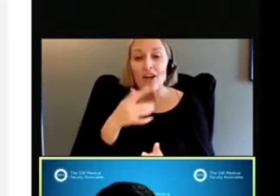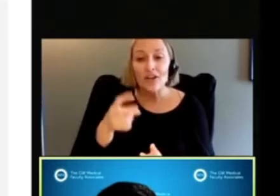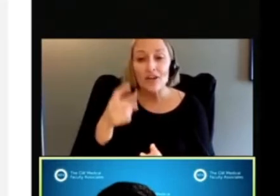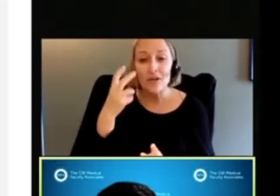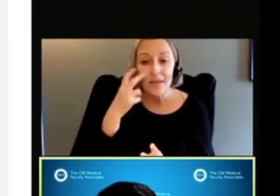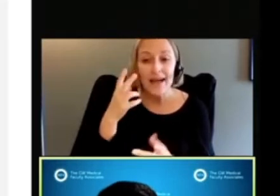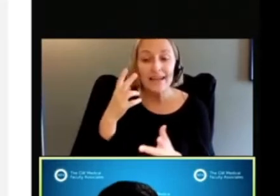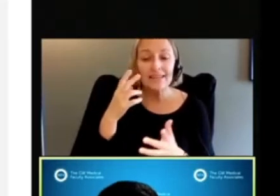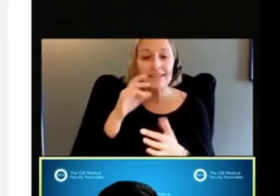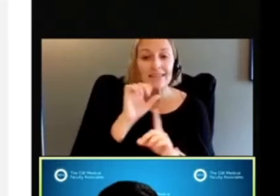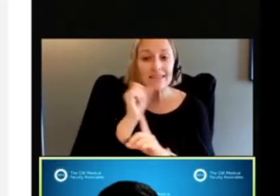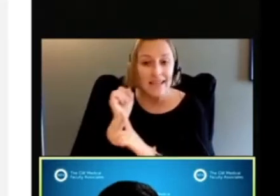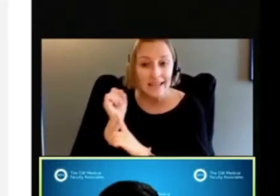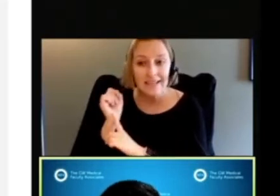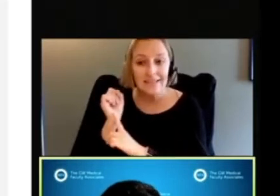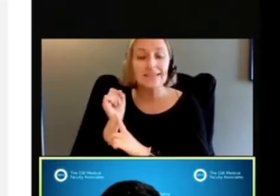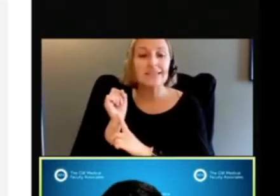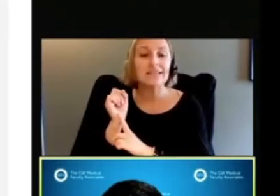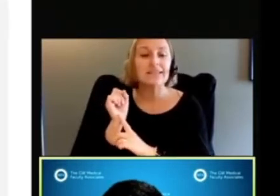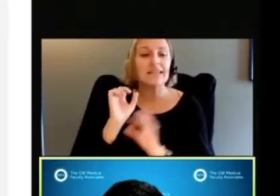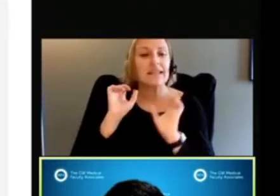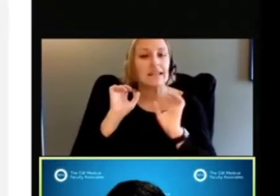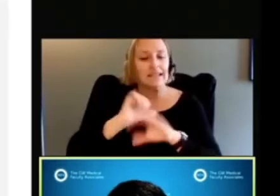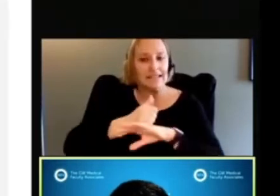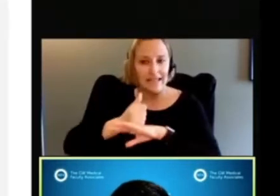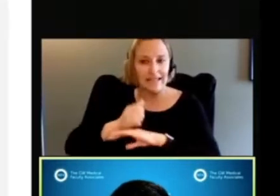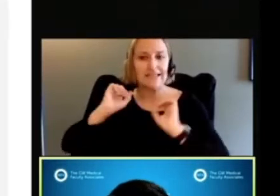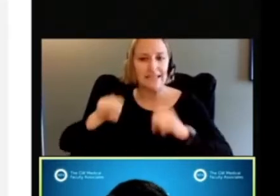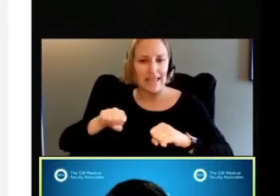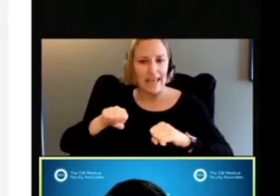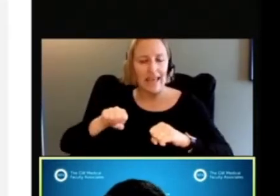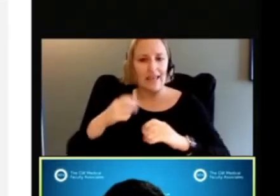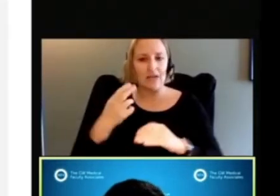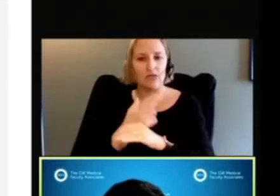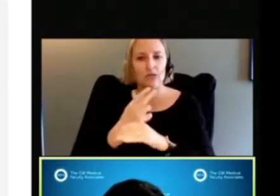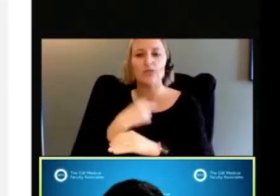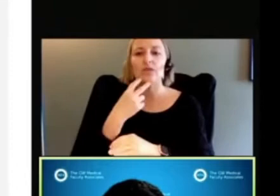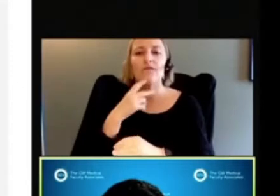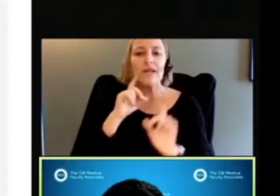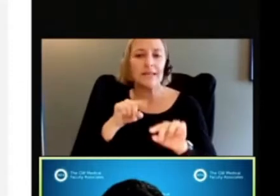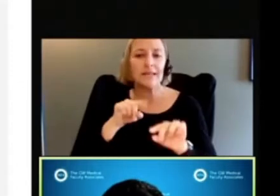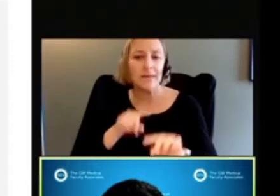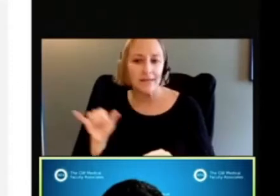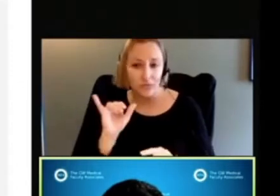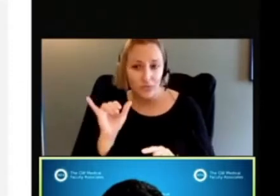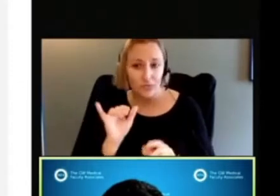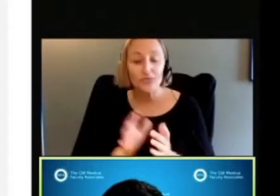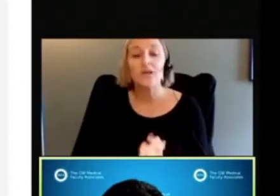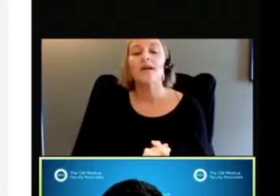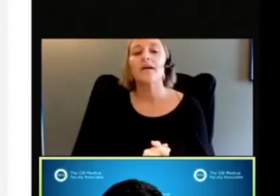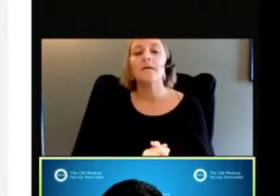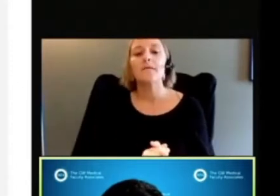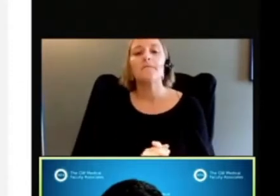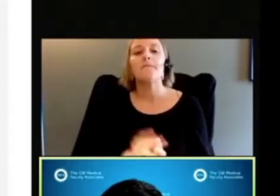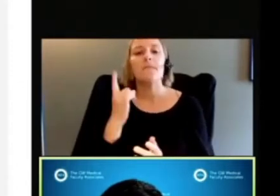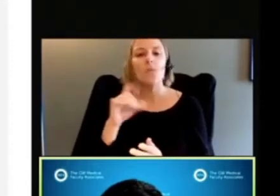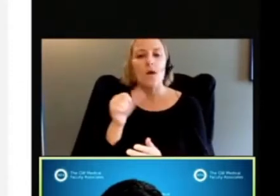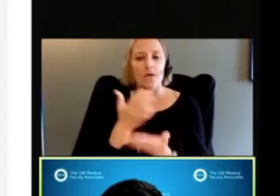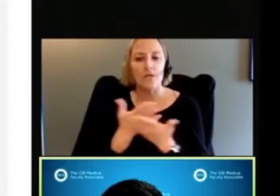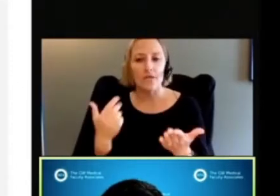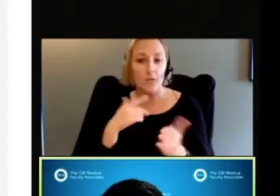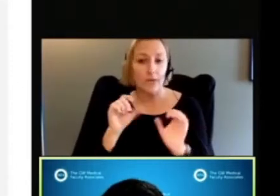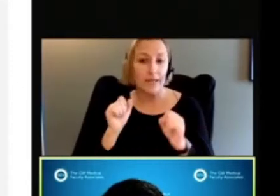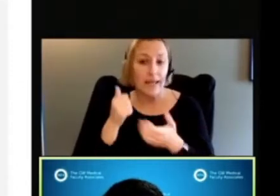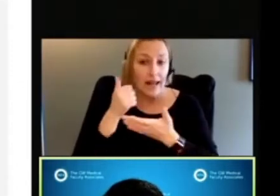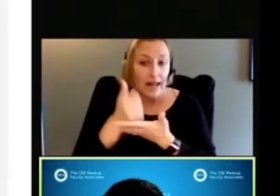that they could enable voice commands. One other very popular feature that we were able to help people with